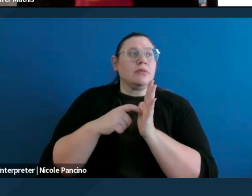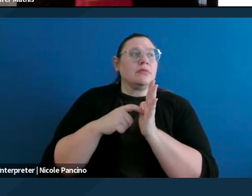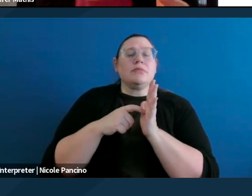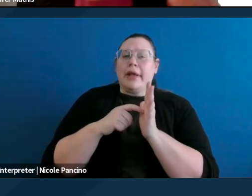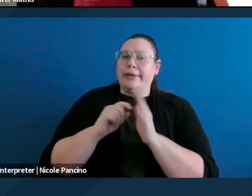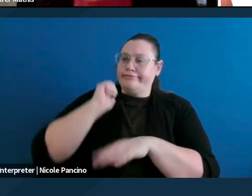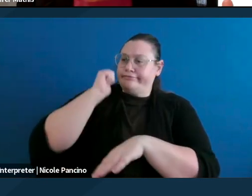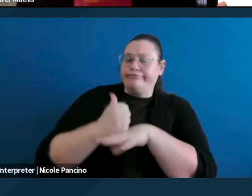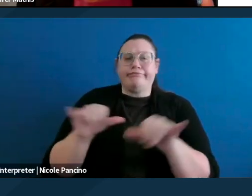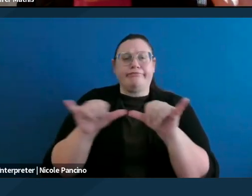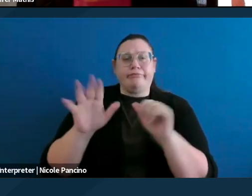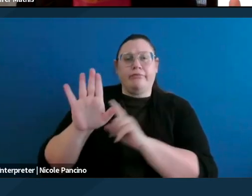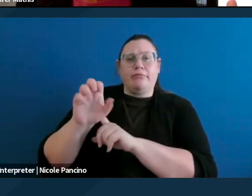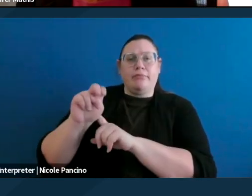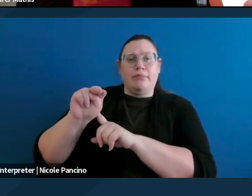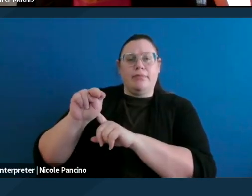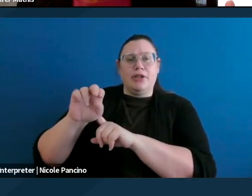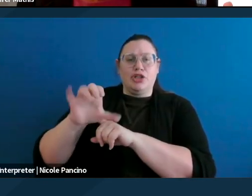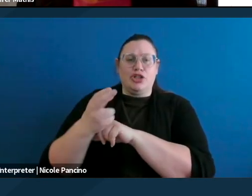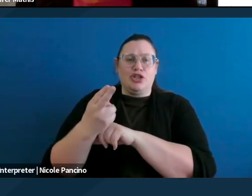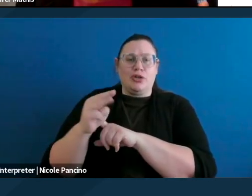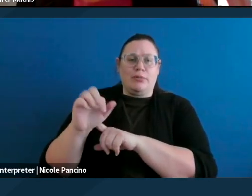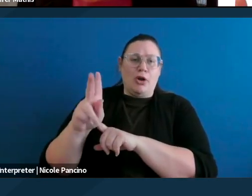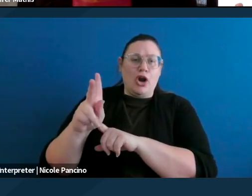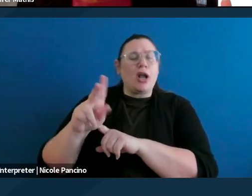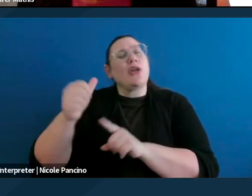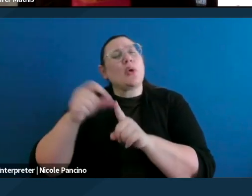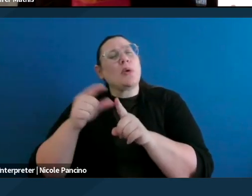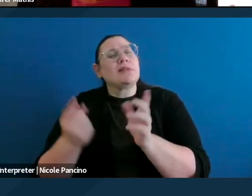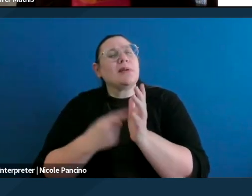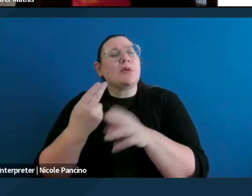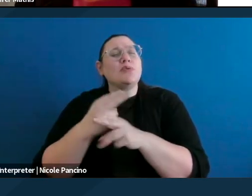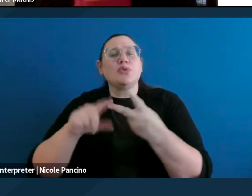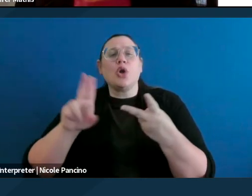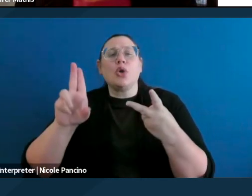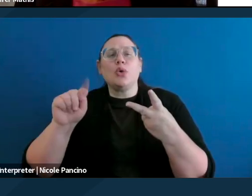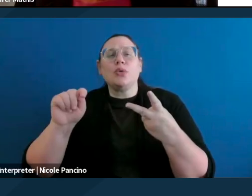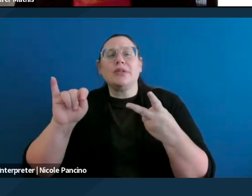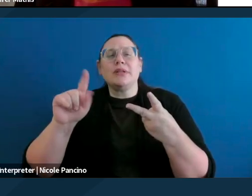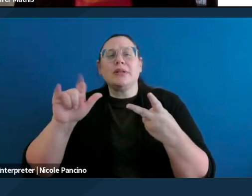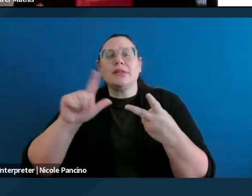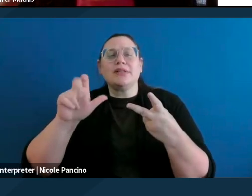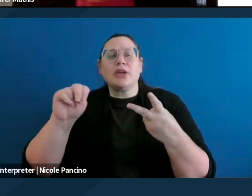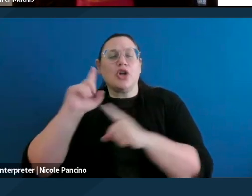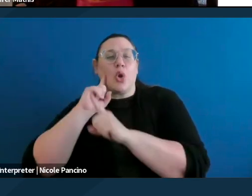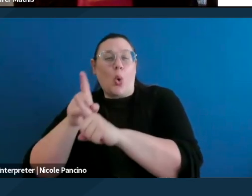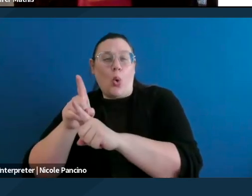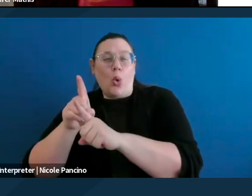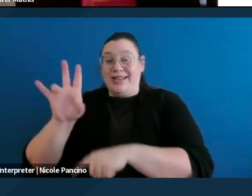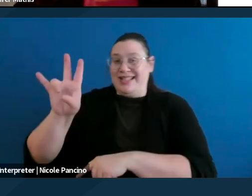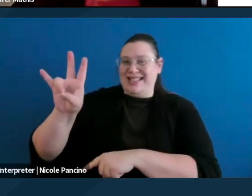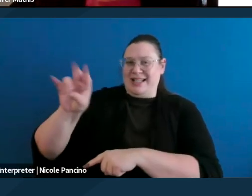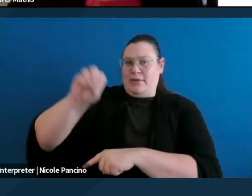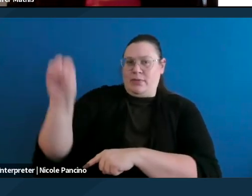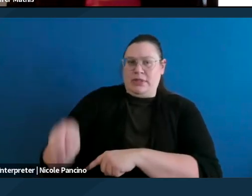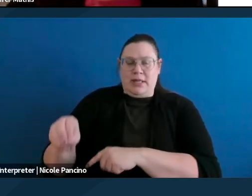benchmark, sometimes called a utilization goal of 7% for people with disabilities. And what that